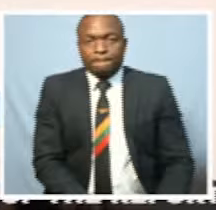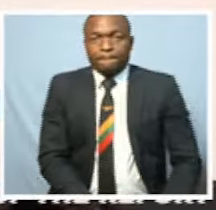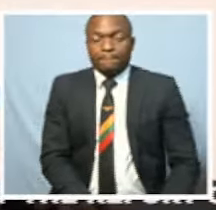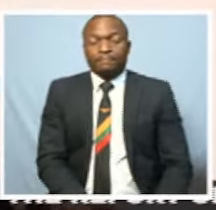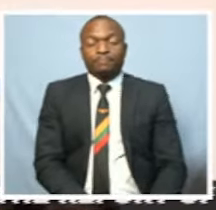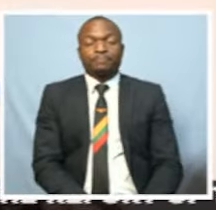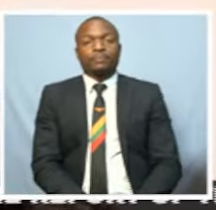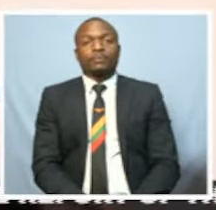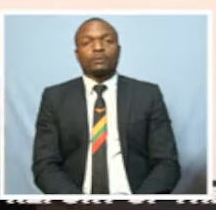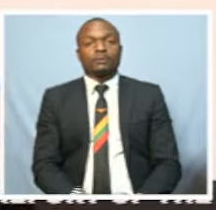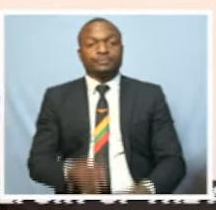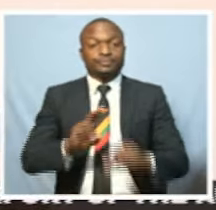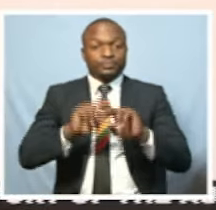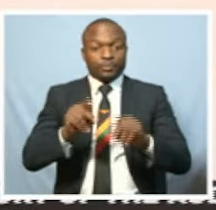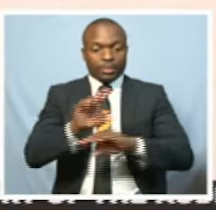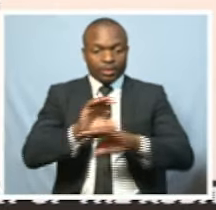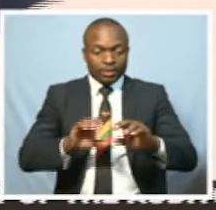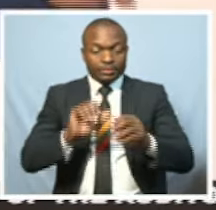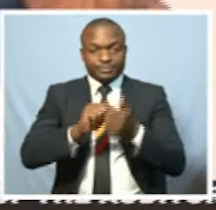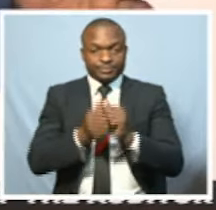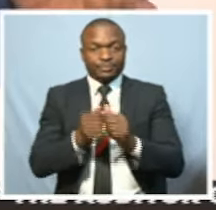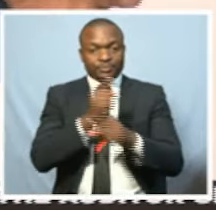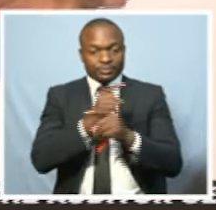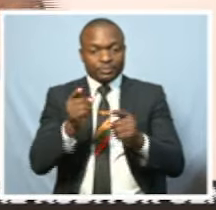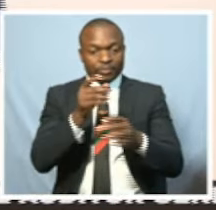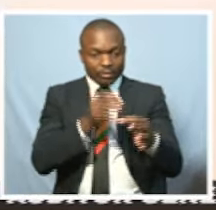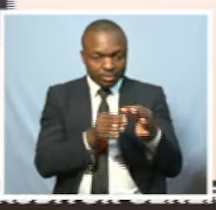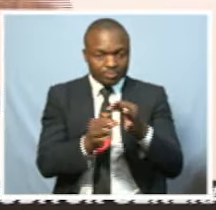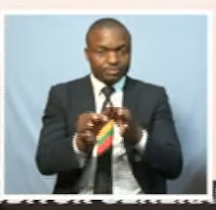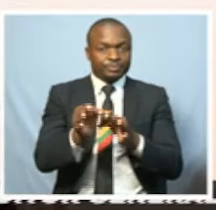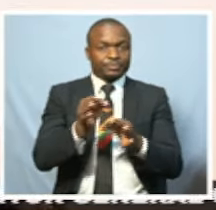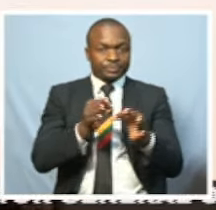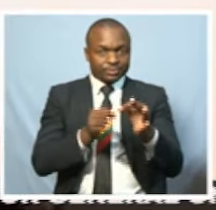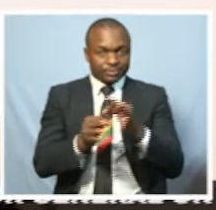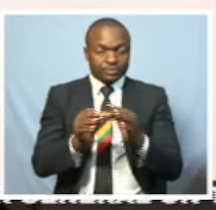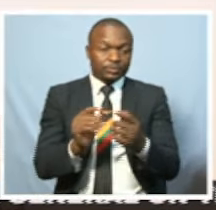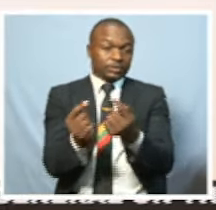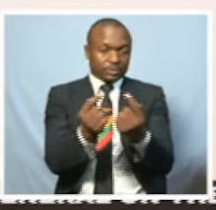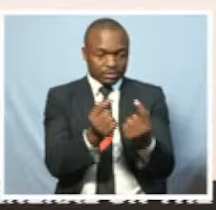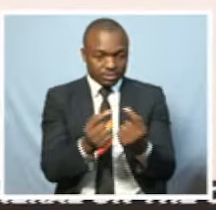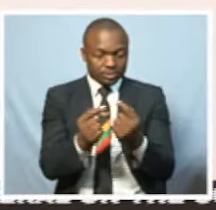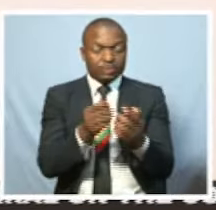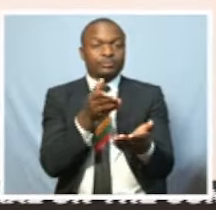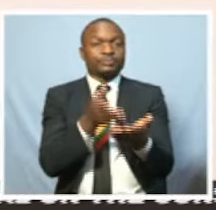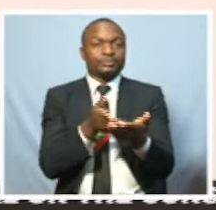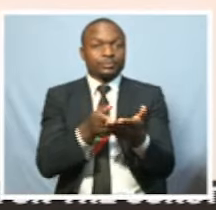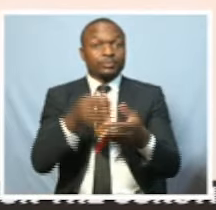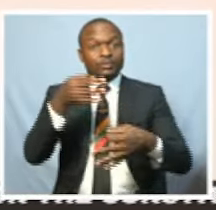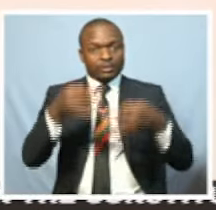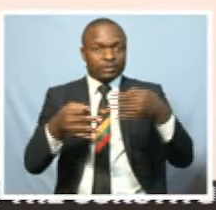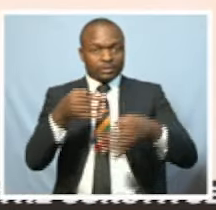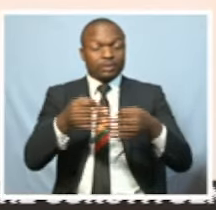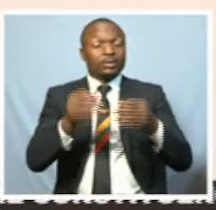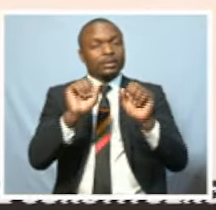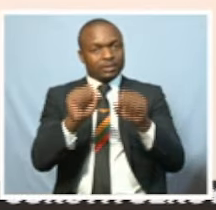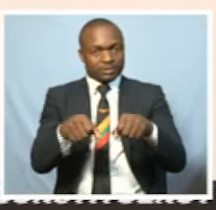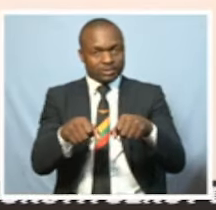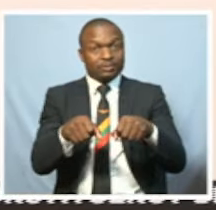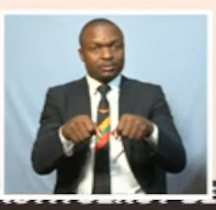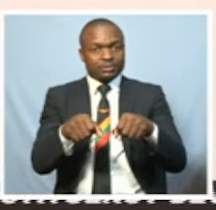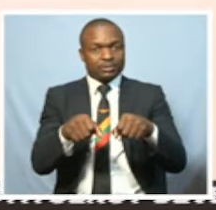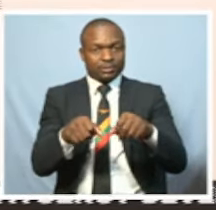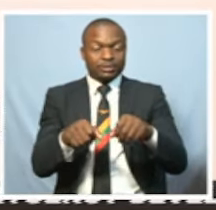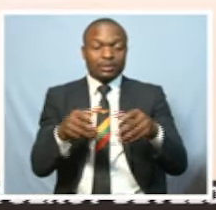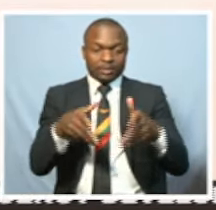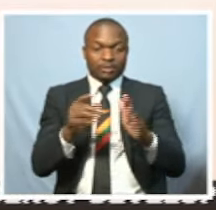So, Chair, the cause of query, just explaining the status above. If you maybe can